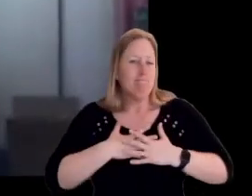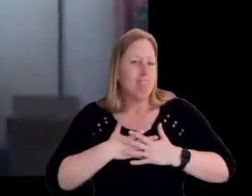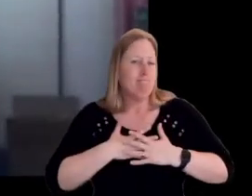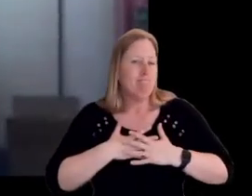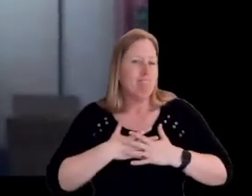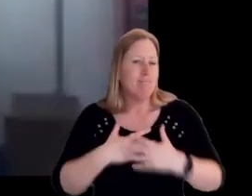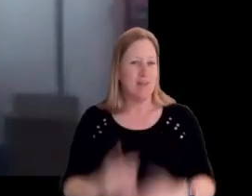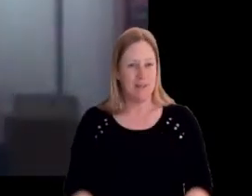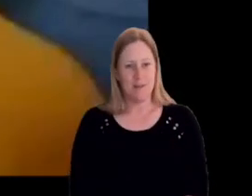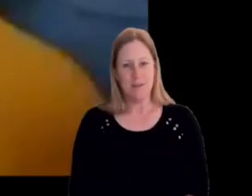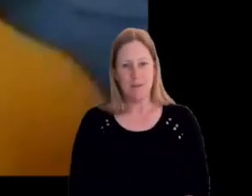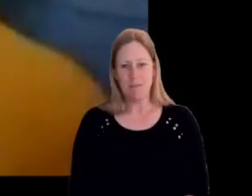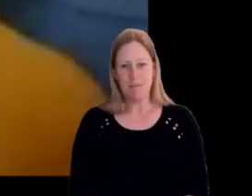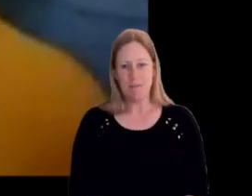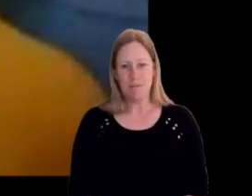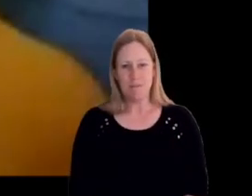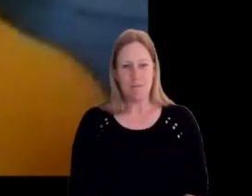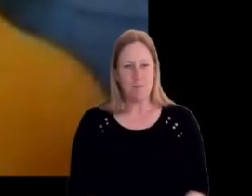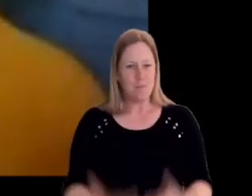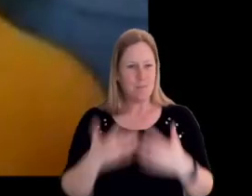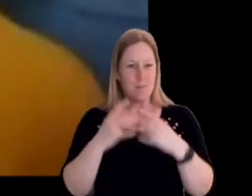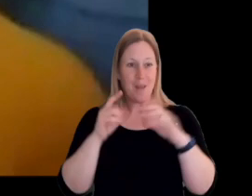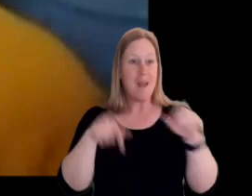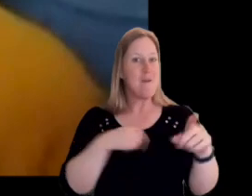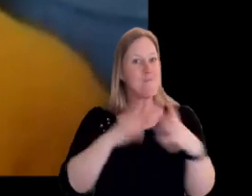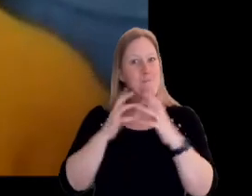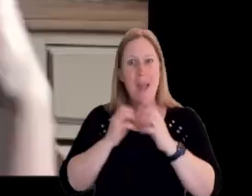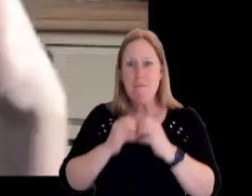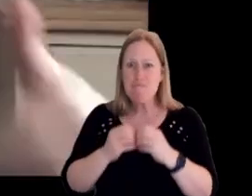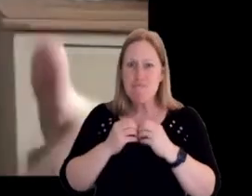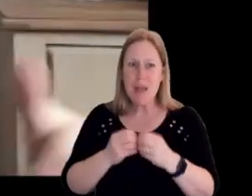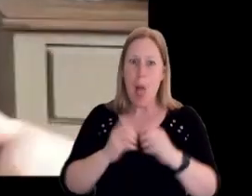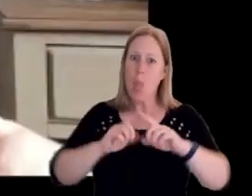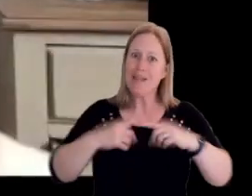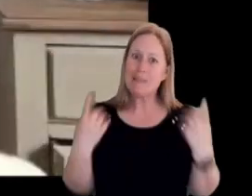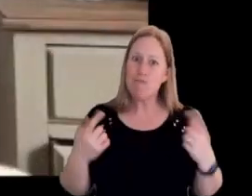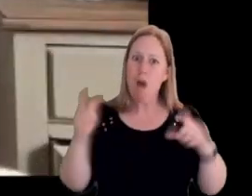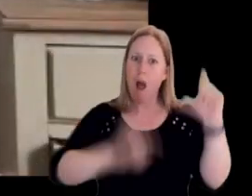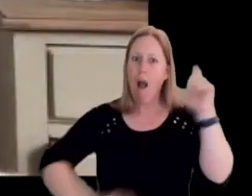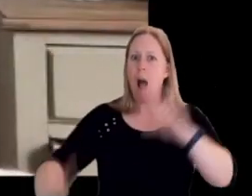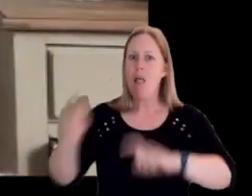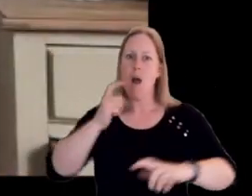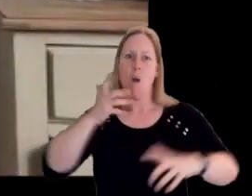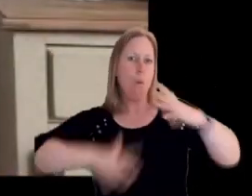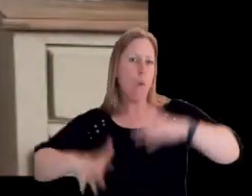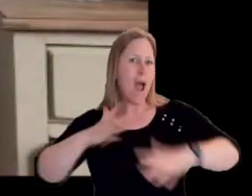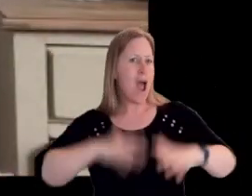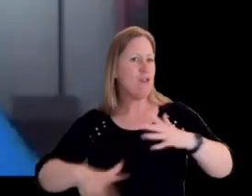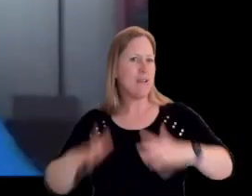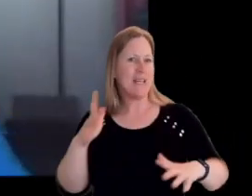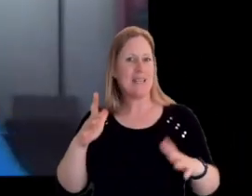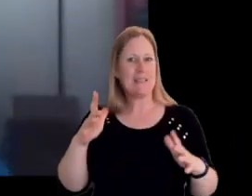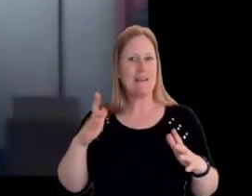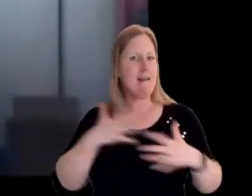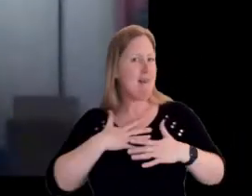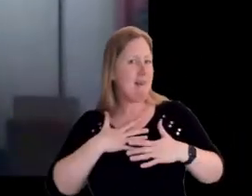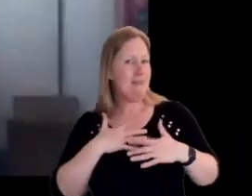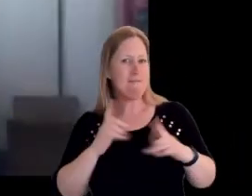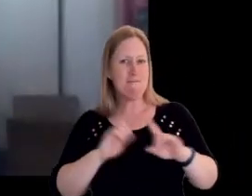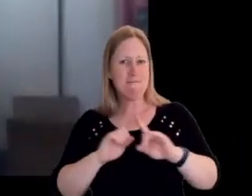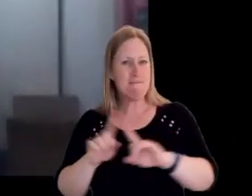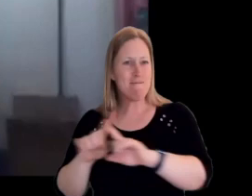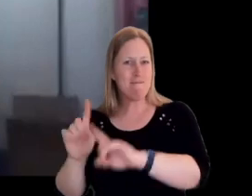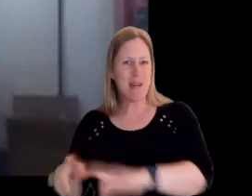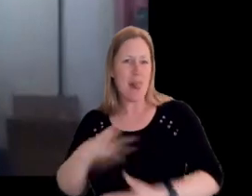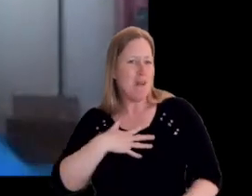there. I just appreciate how the different colors we are wearing, how nice it looks with the three pictures together. Like